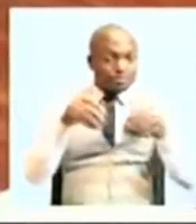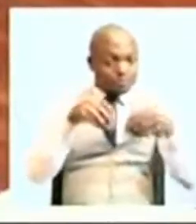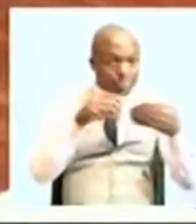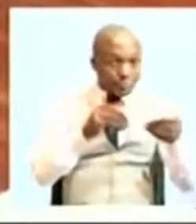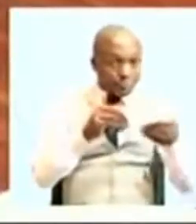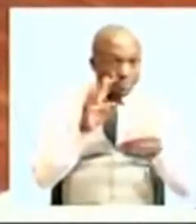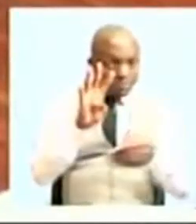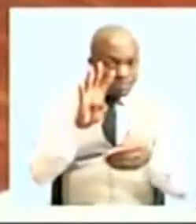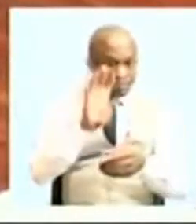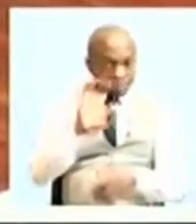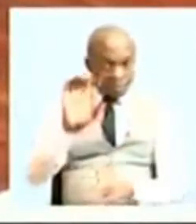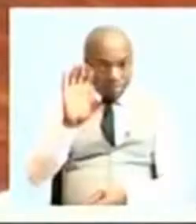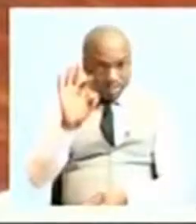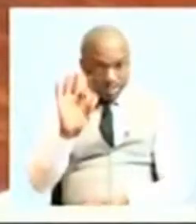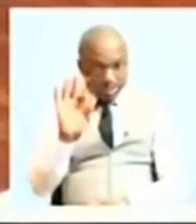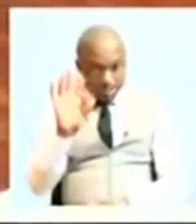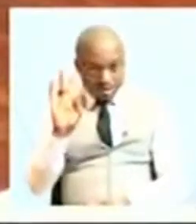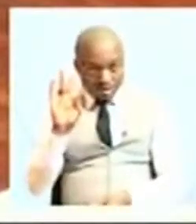totaling